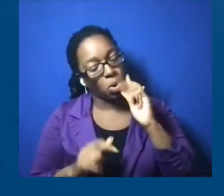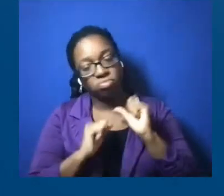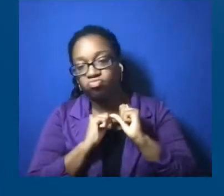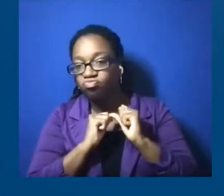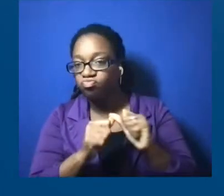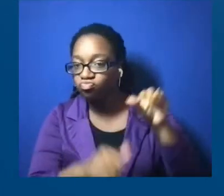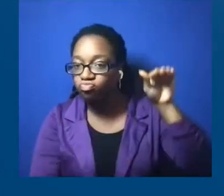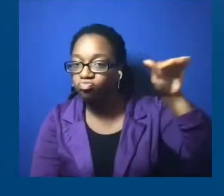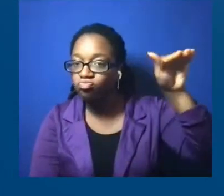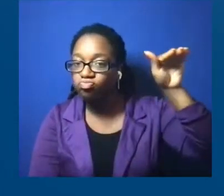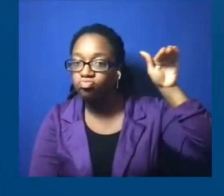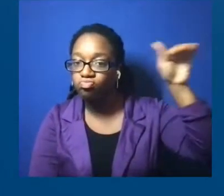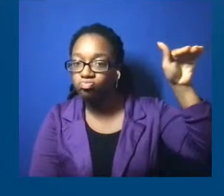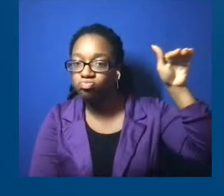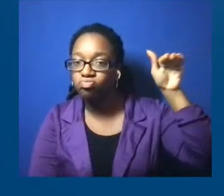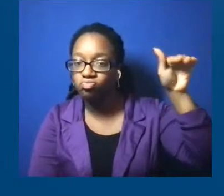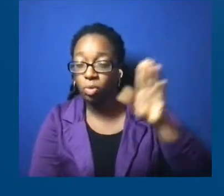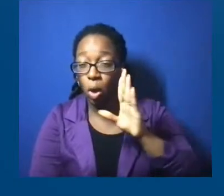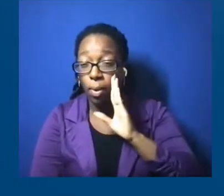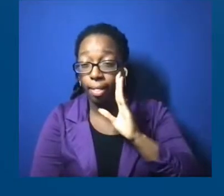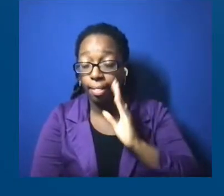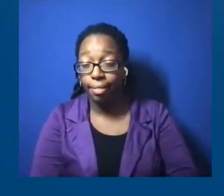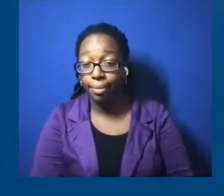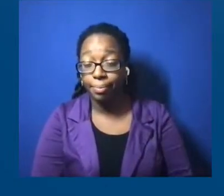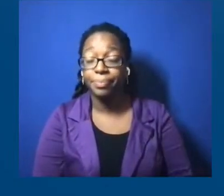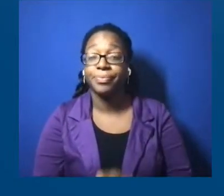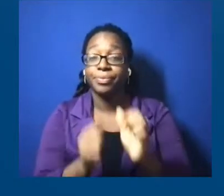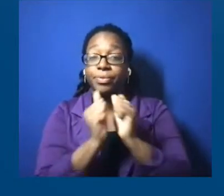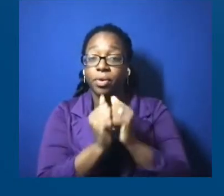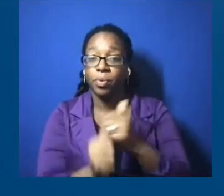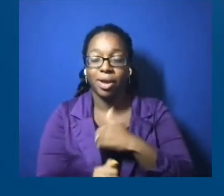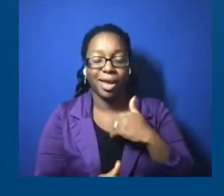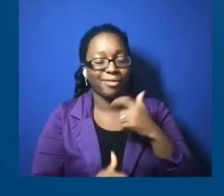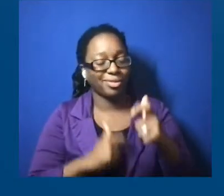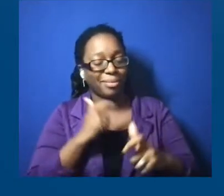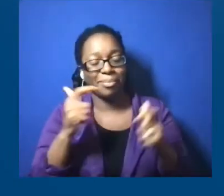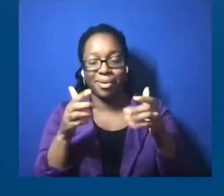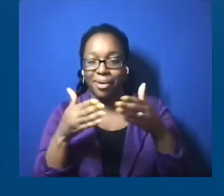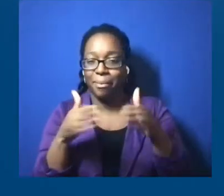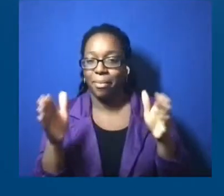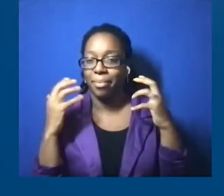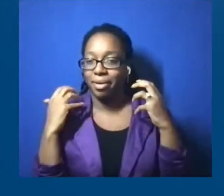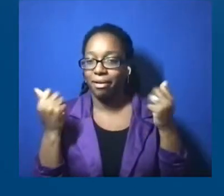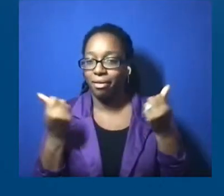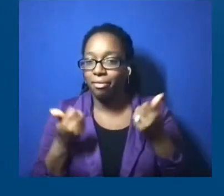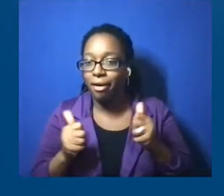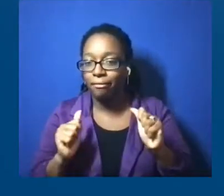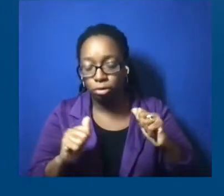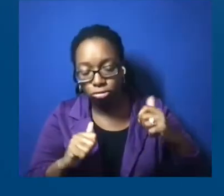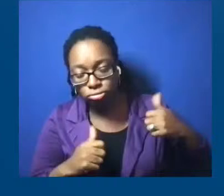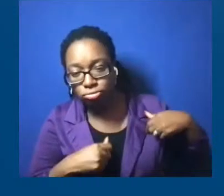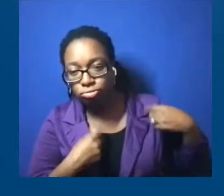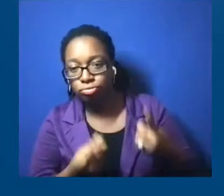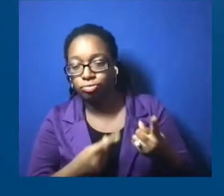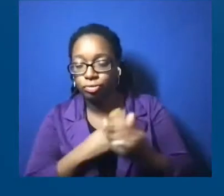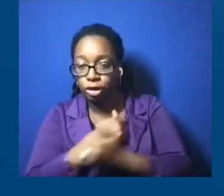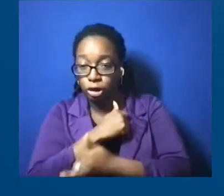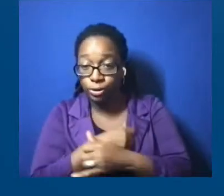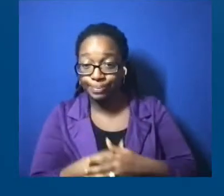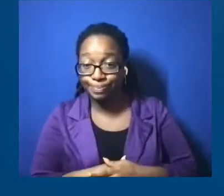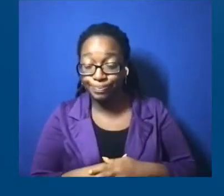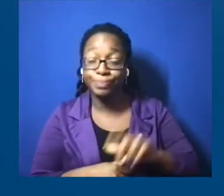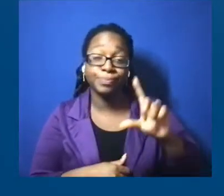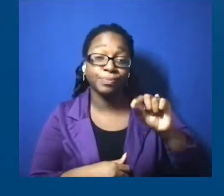do it. Together, we carried out one of the biggest public health efforts in the history of this country. 20 months ago,